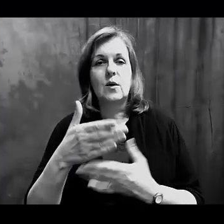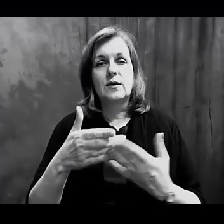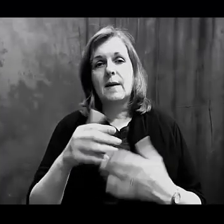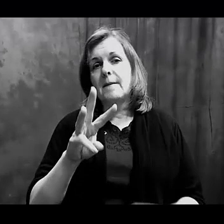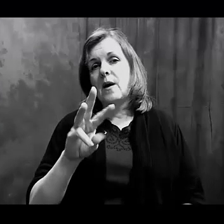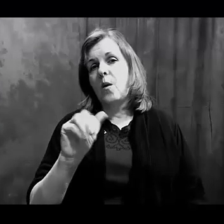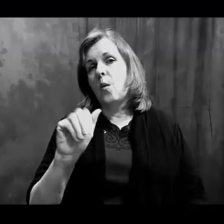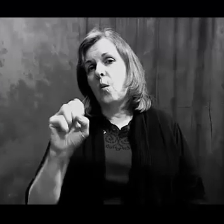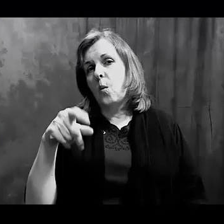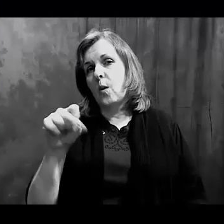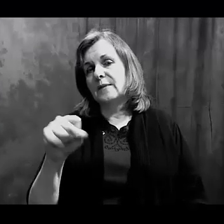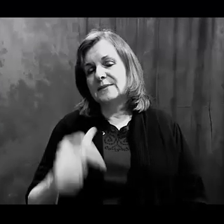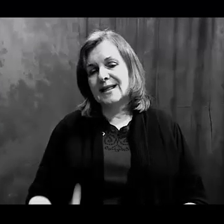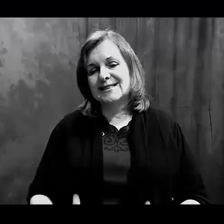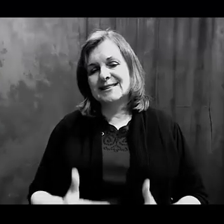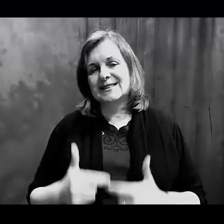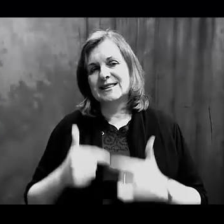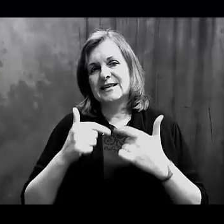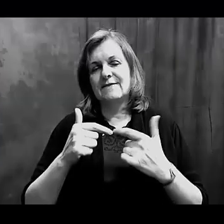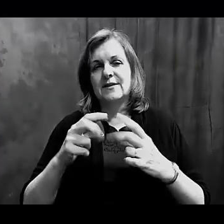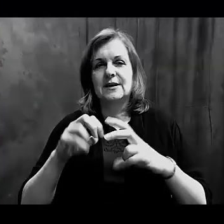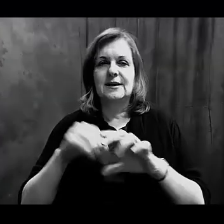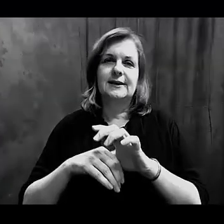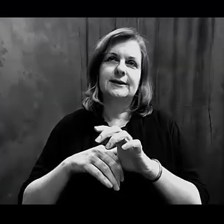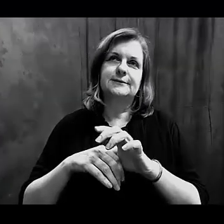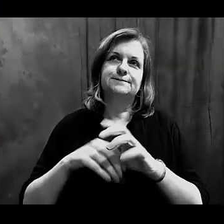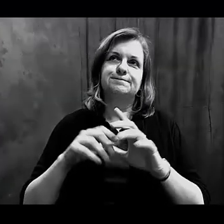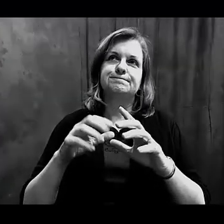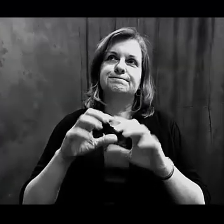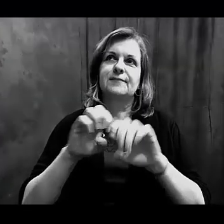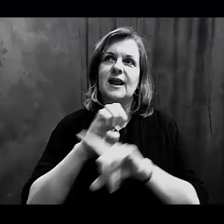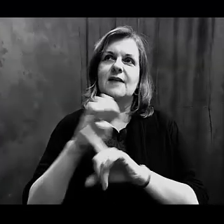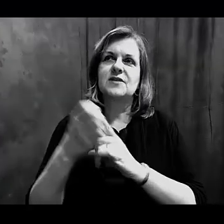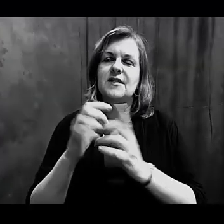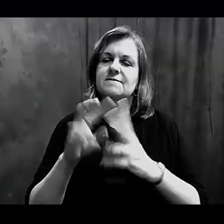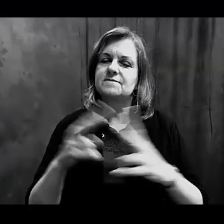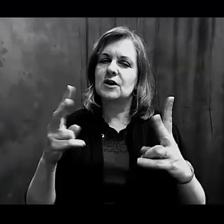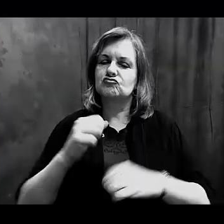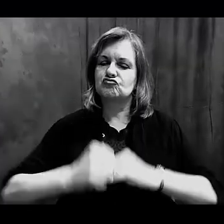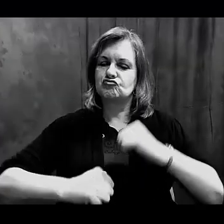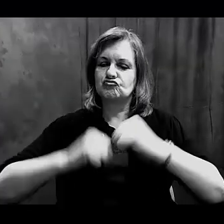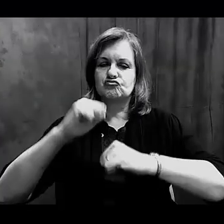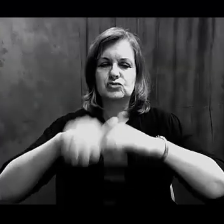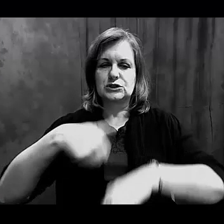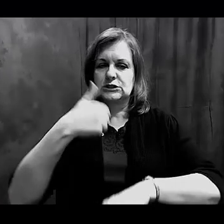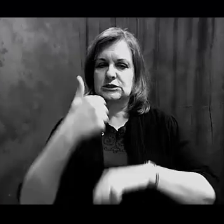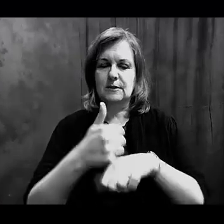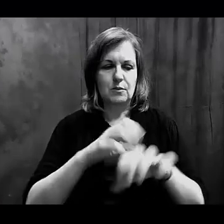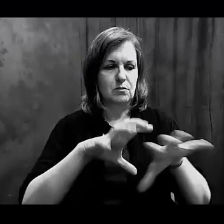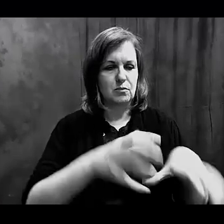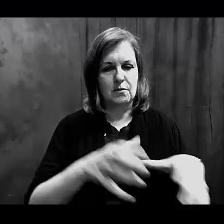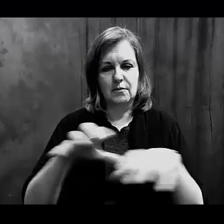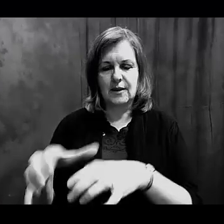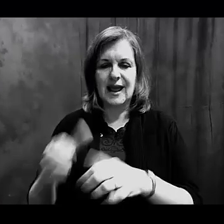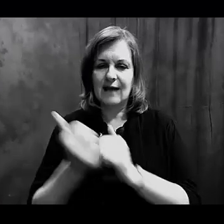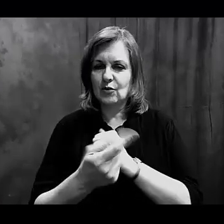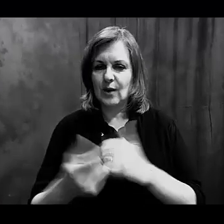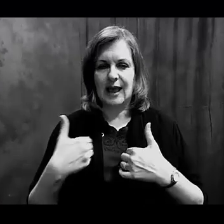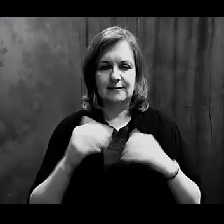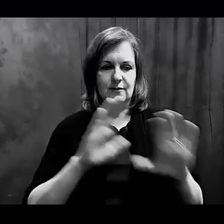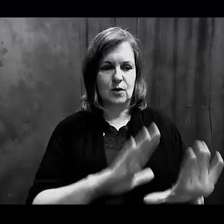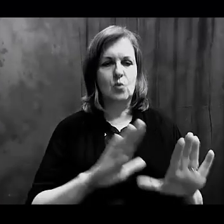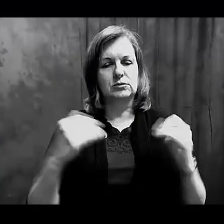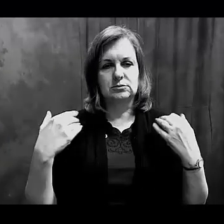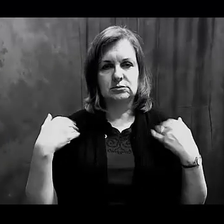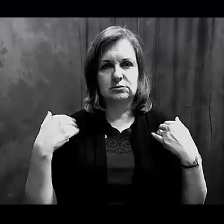wasp species. All of these live in a very structured environment so that